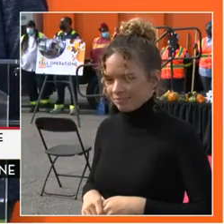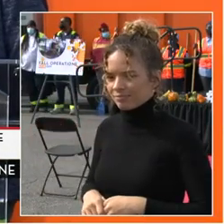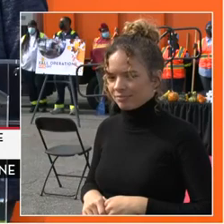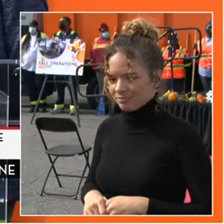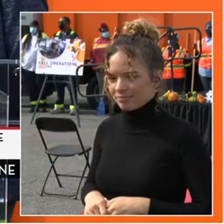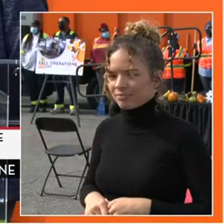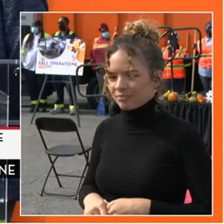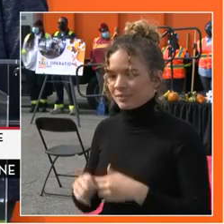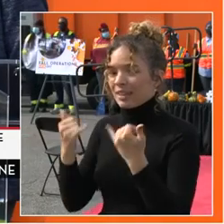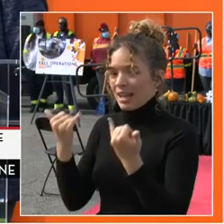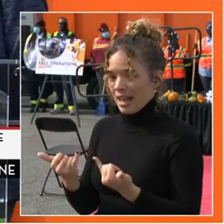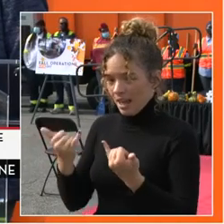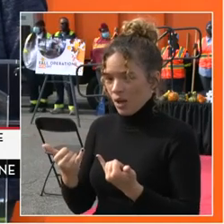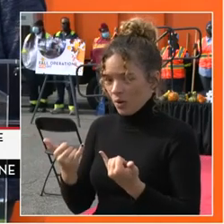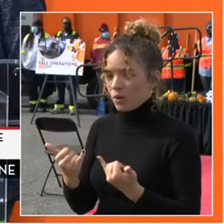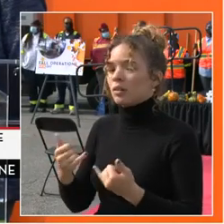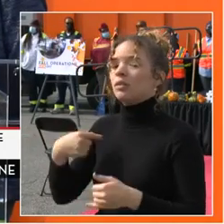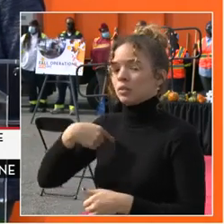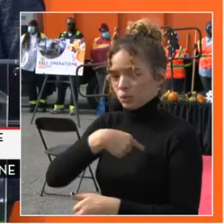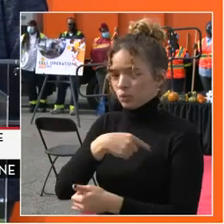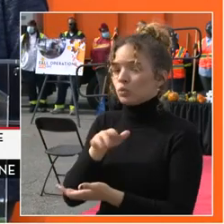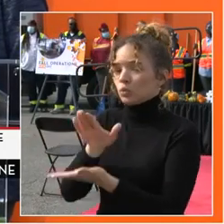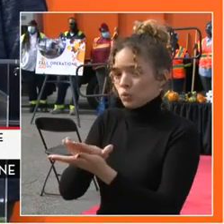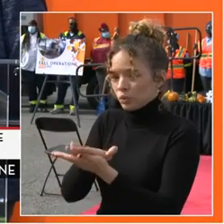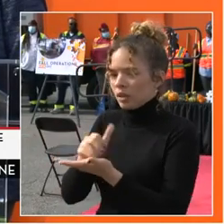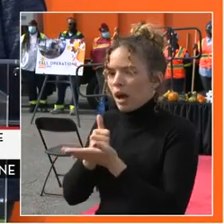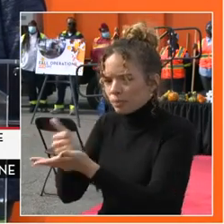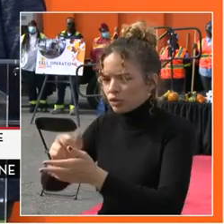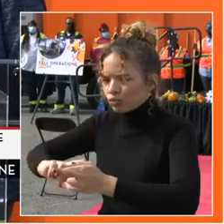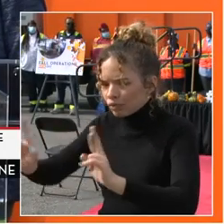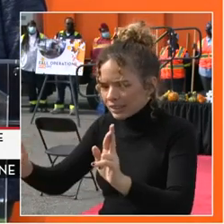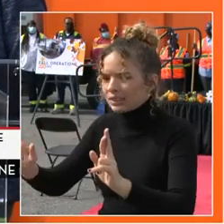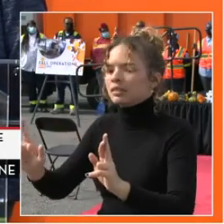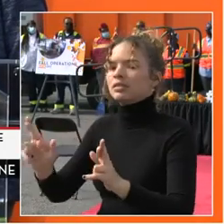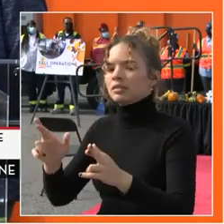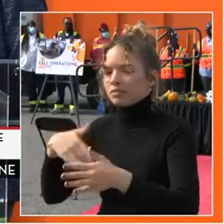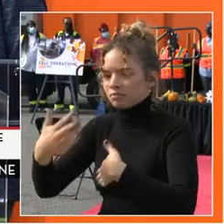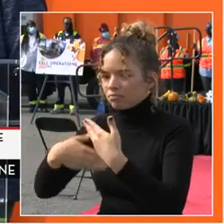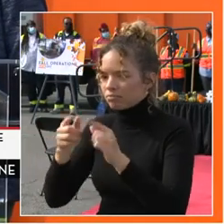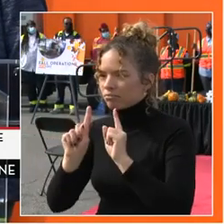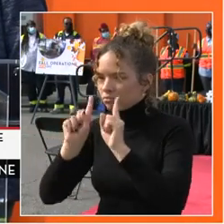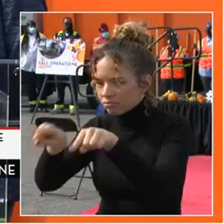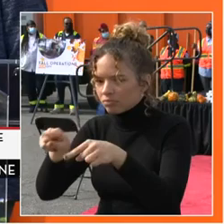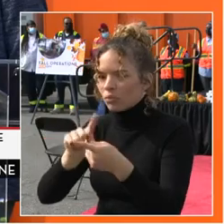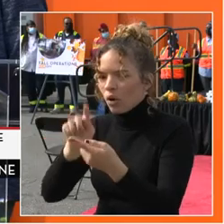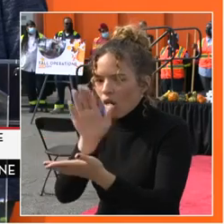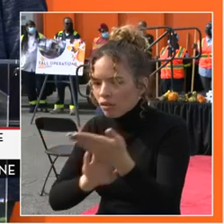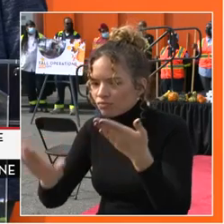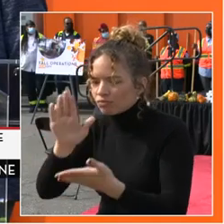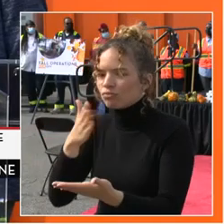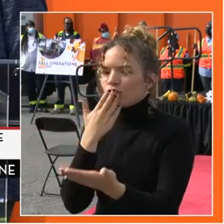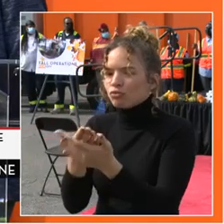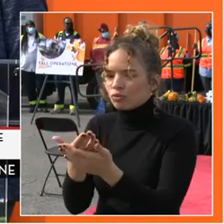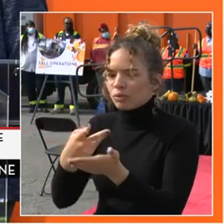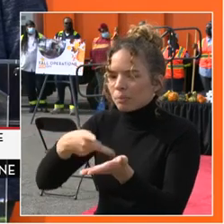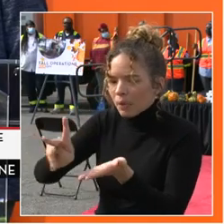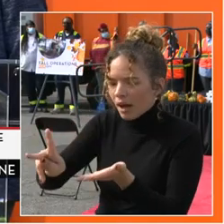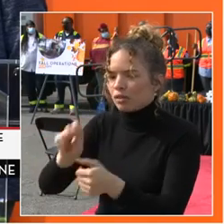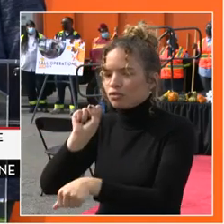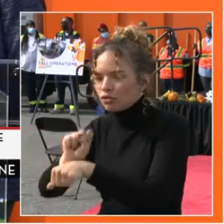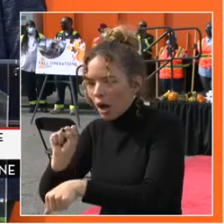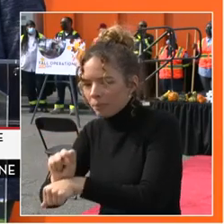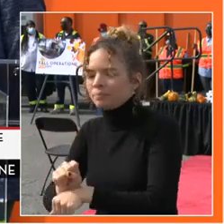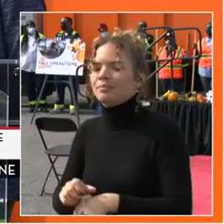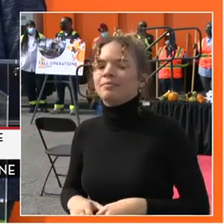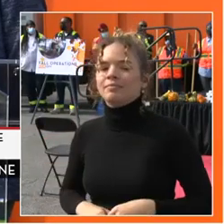either a good paying job or go on to college or post high school schooling,